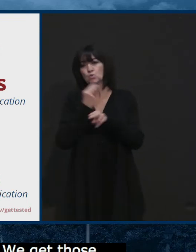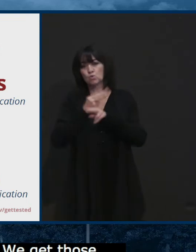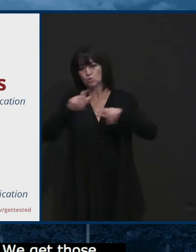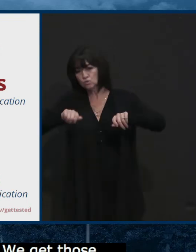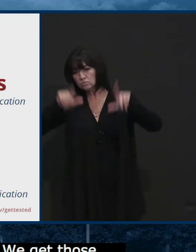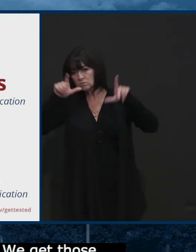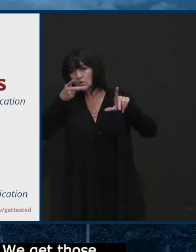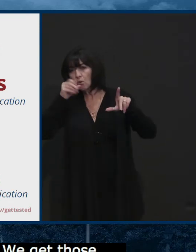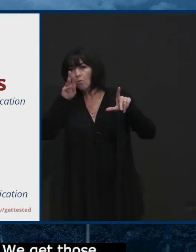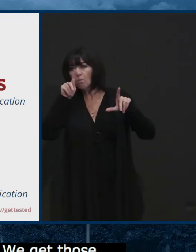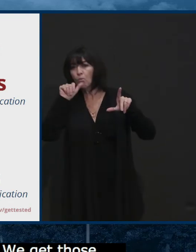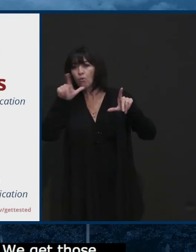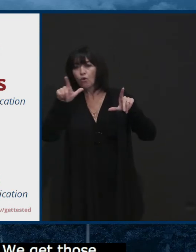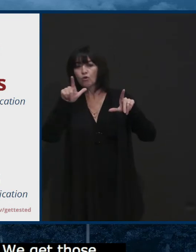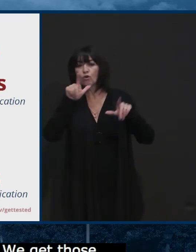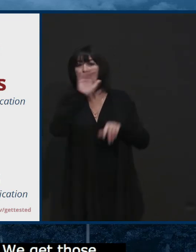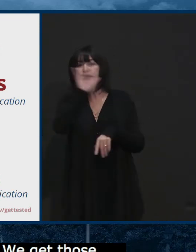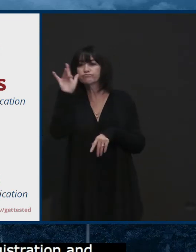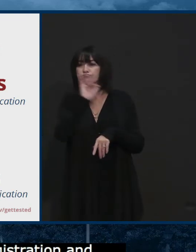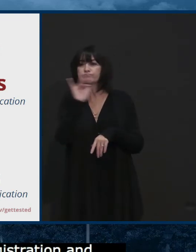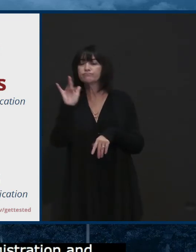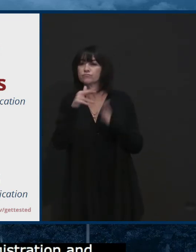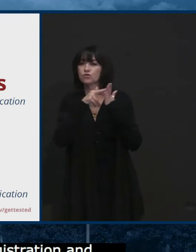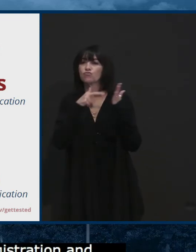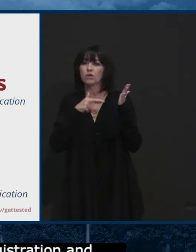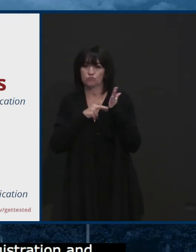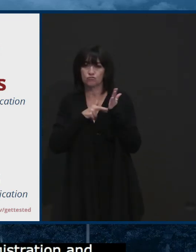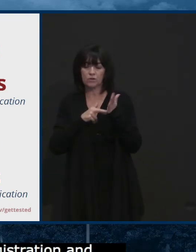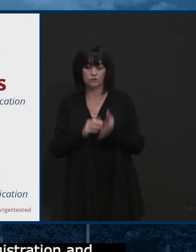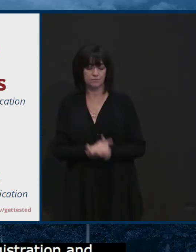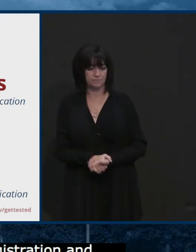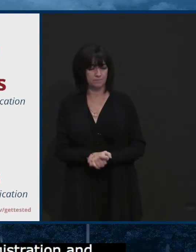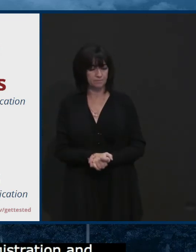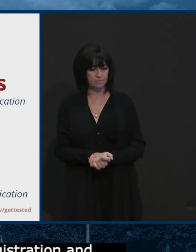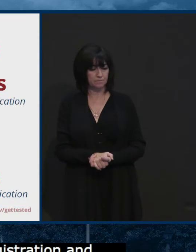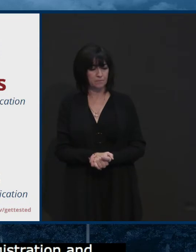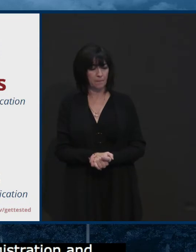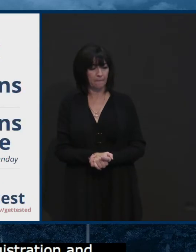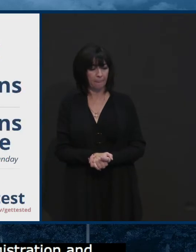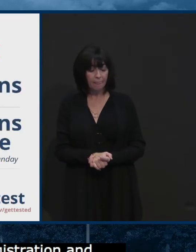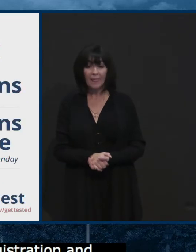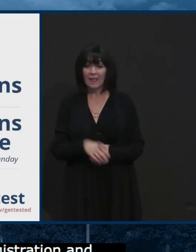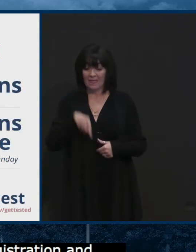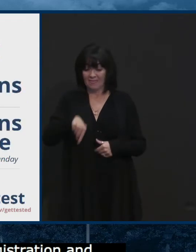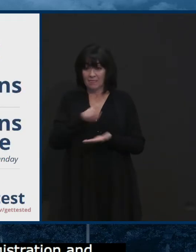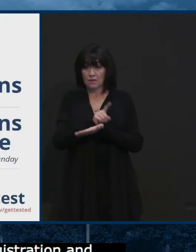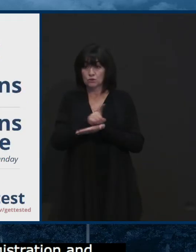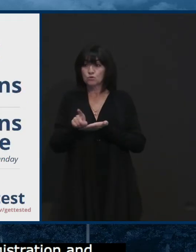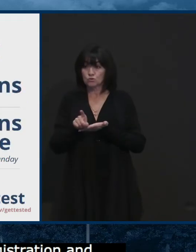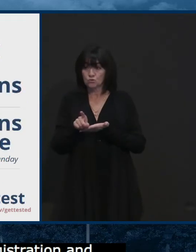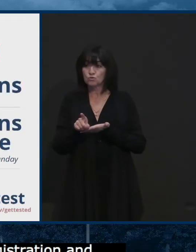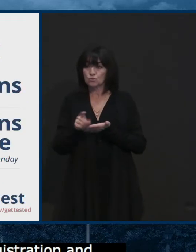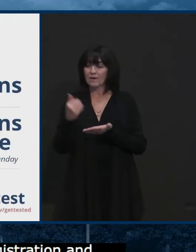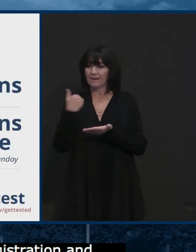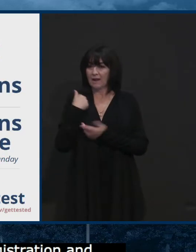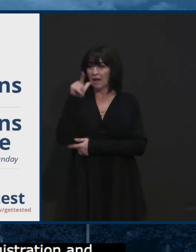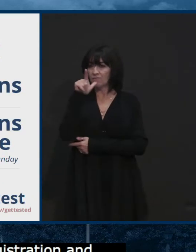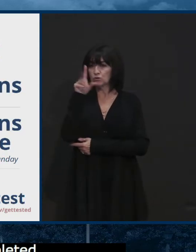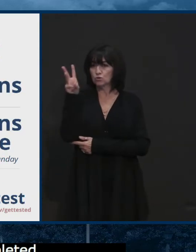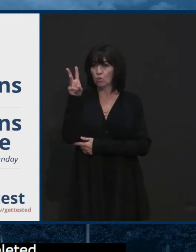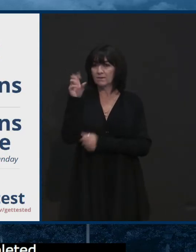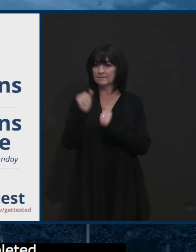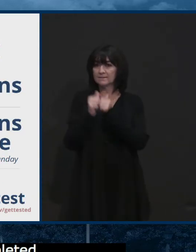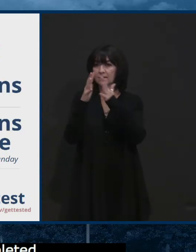to get their results as soon as they're completed. Testing this week, 26 pop-up sites,